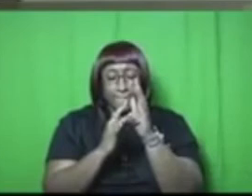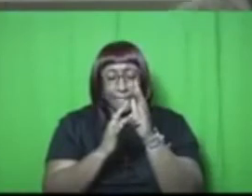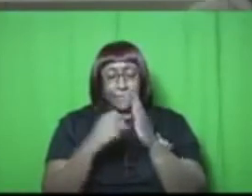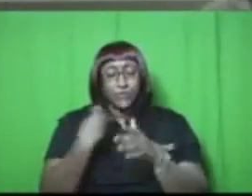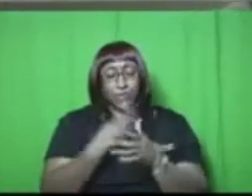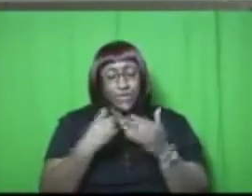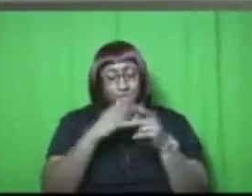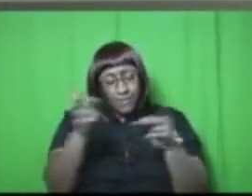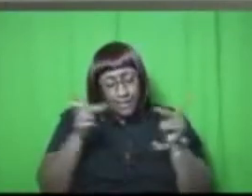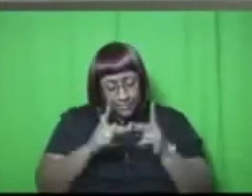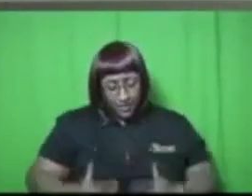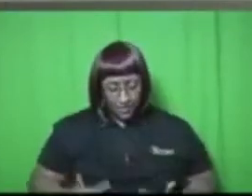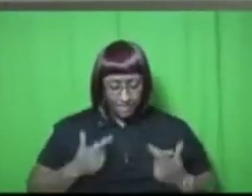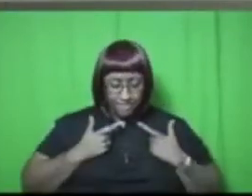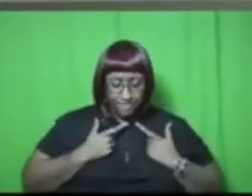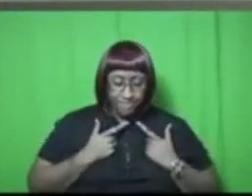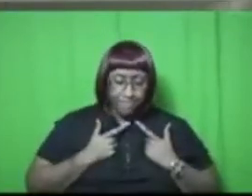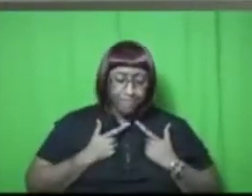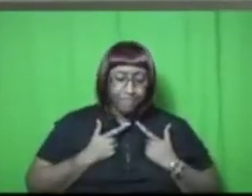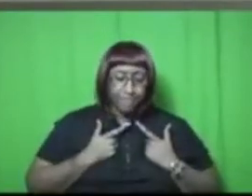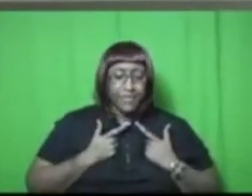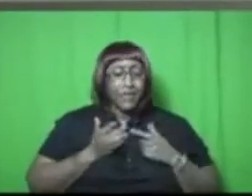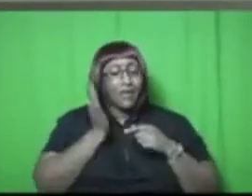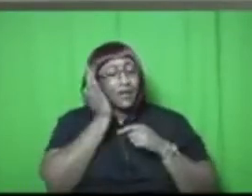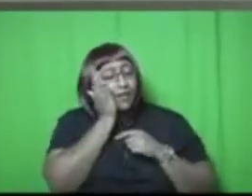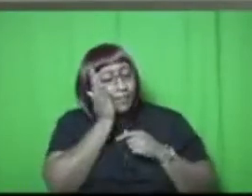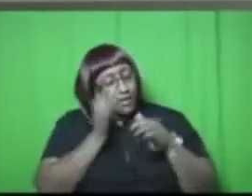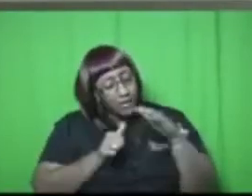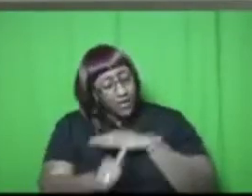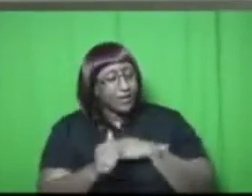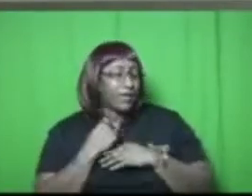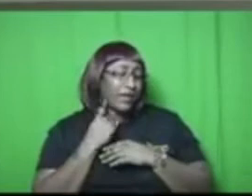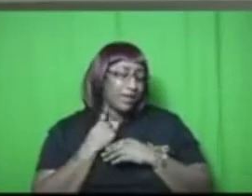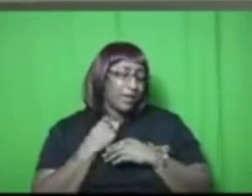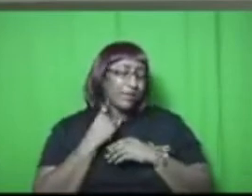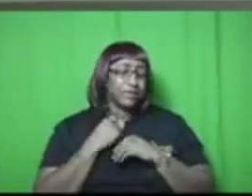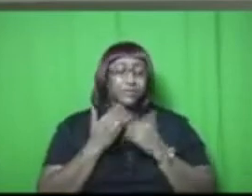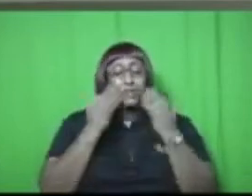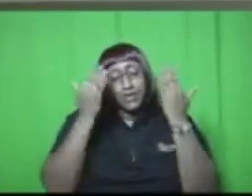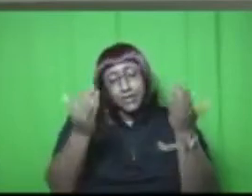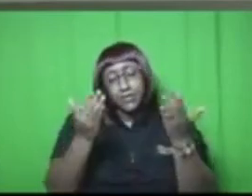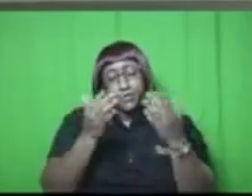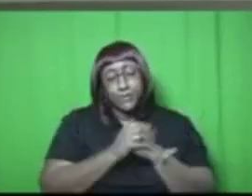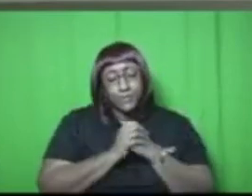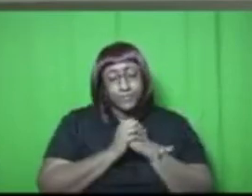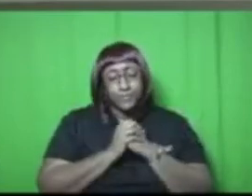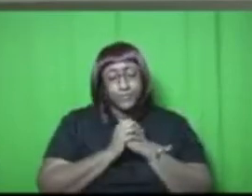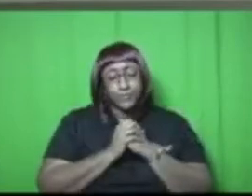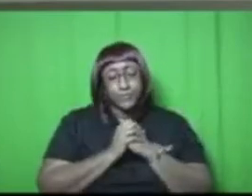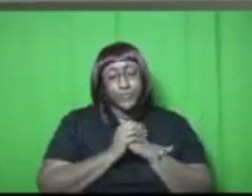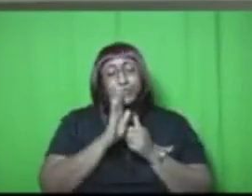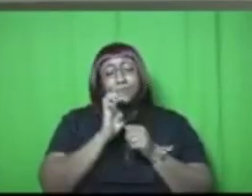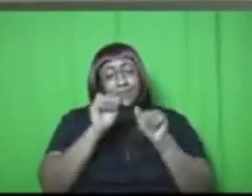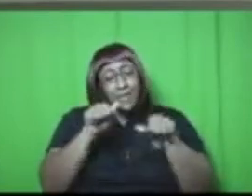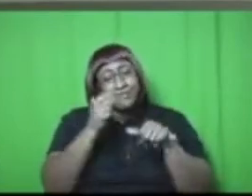We got a roof over our head, a pillar under our neck. Thank you. To be